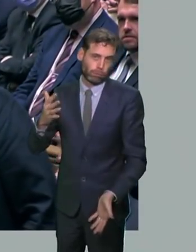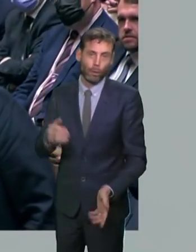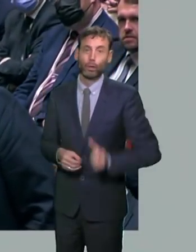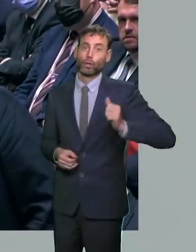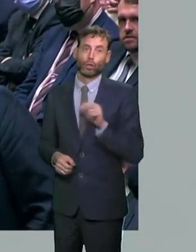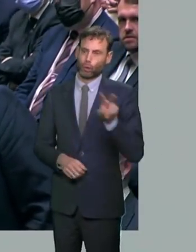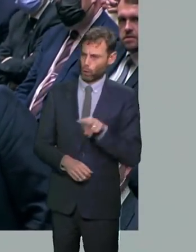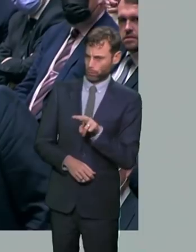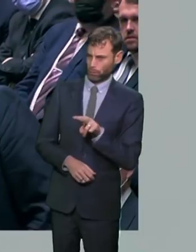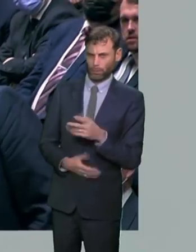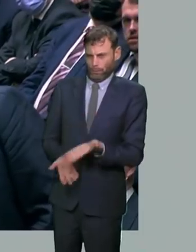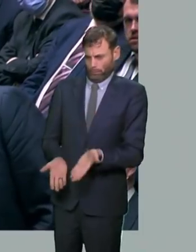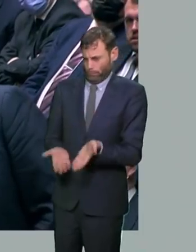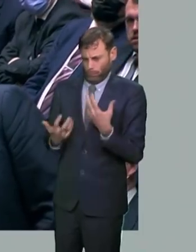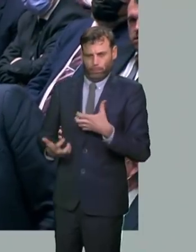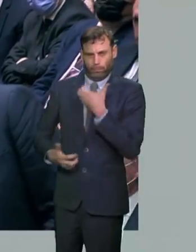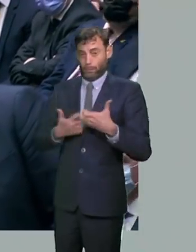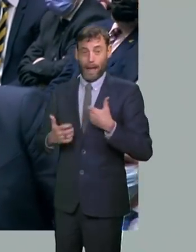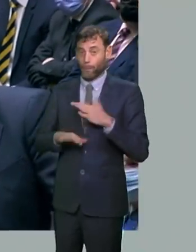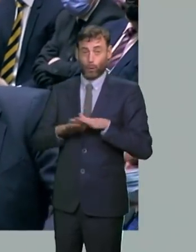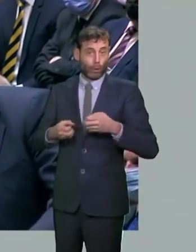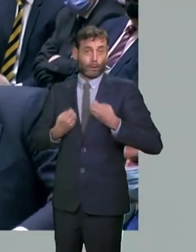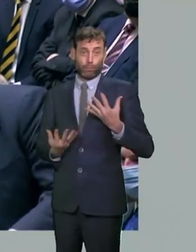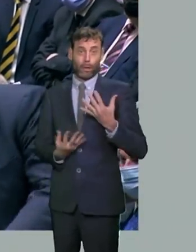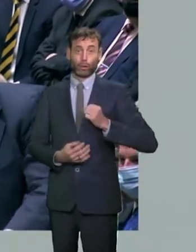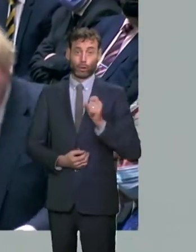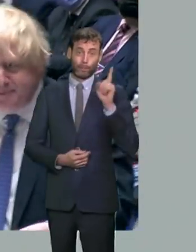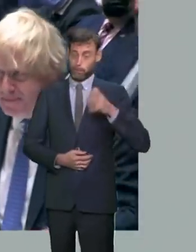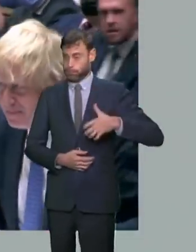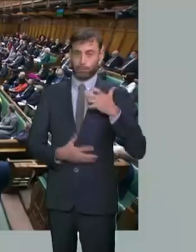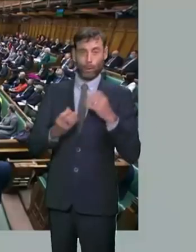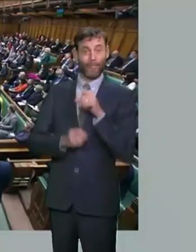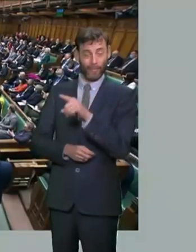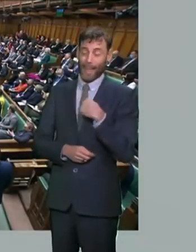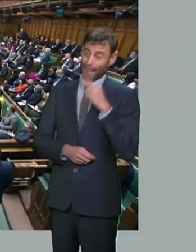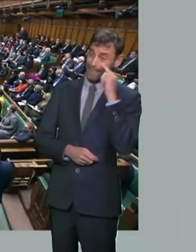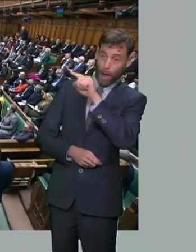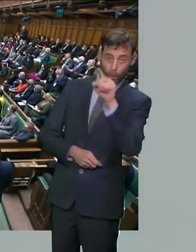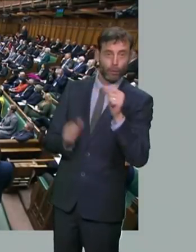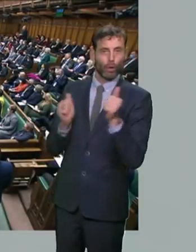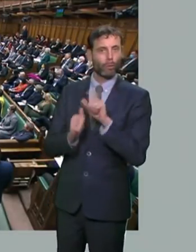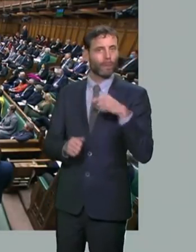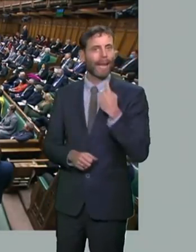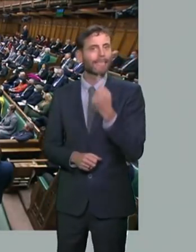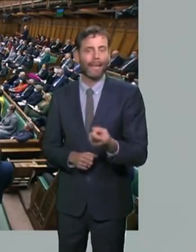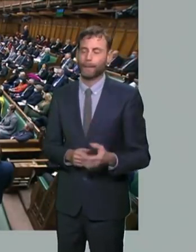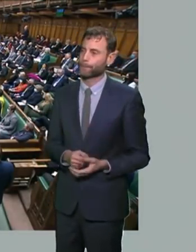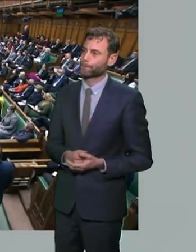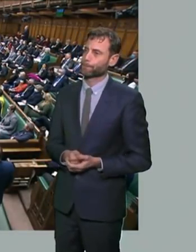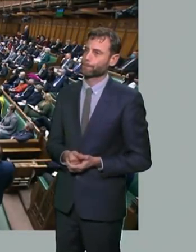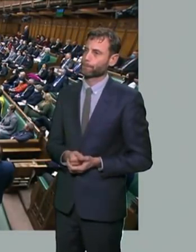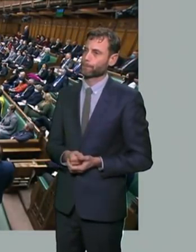Scotland really care about, I'm not surprised. And I can see some agreement on the benches opposite. Jonathan Lord.